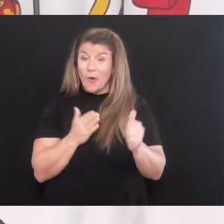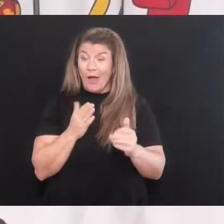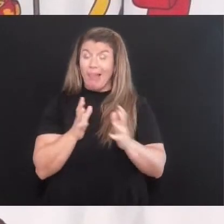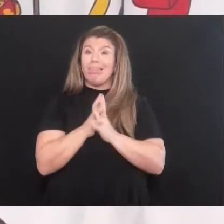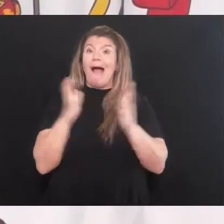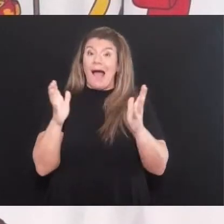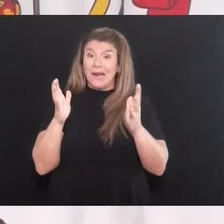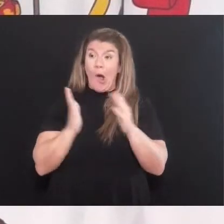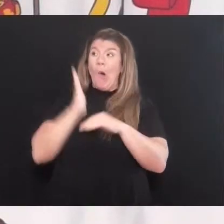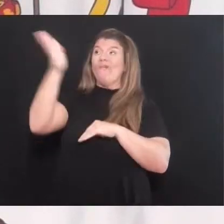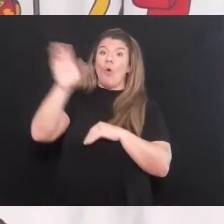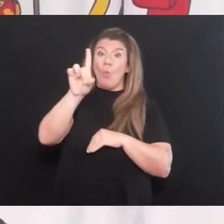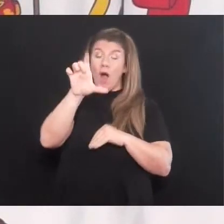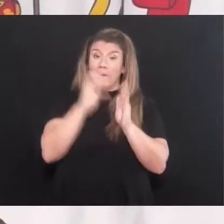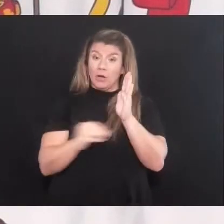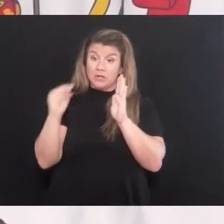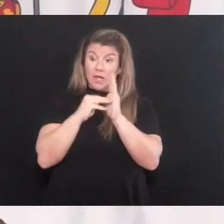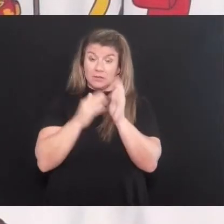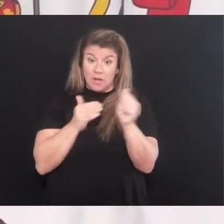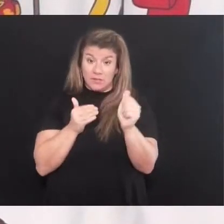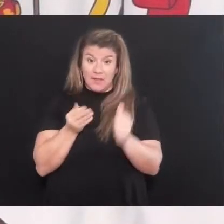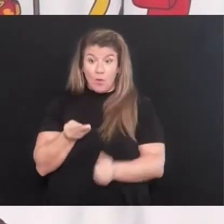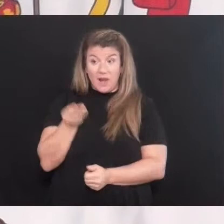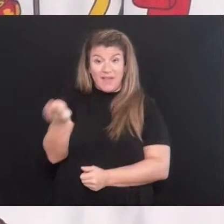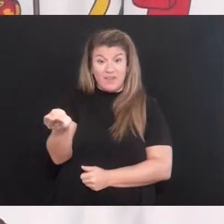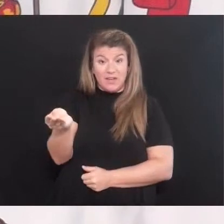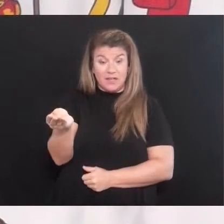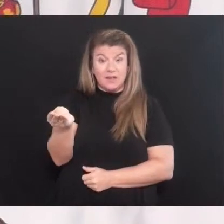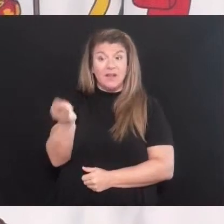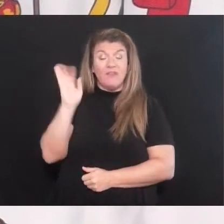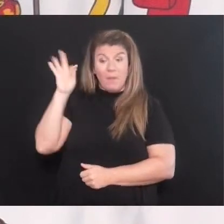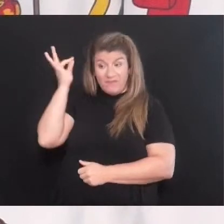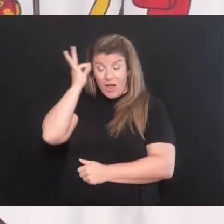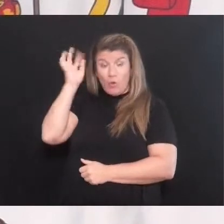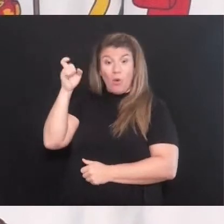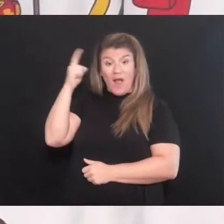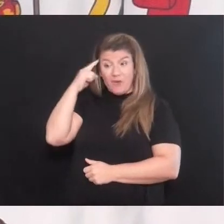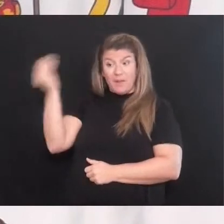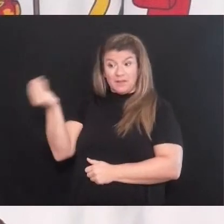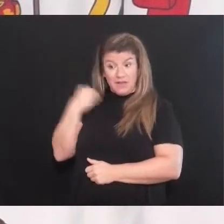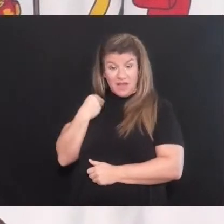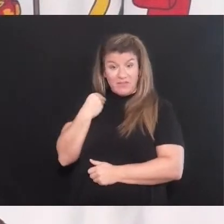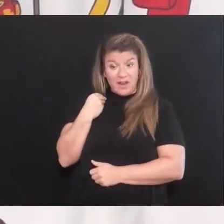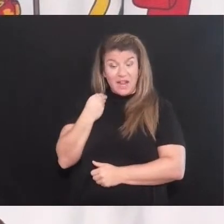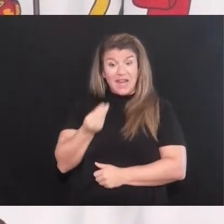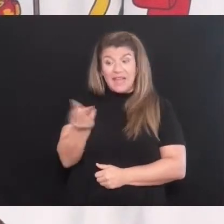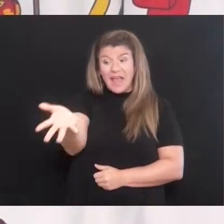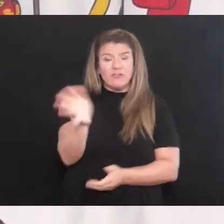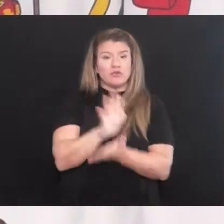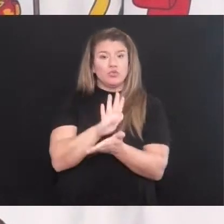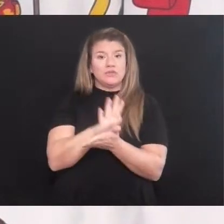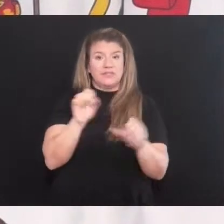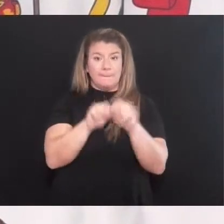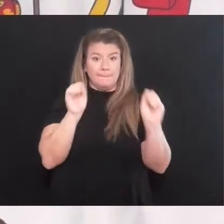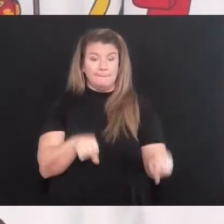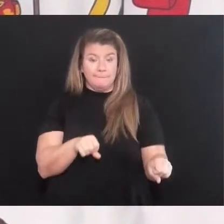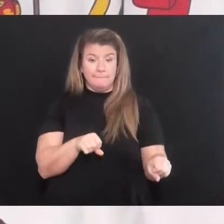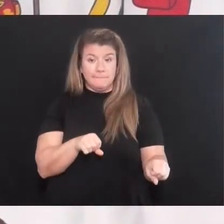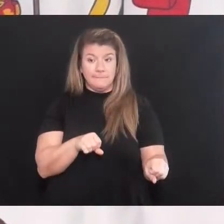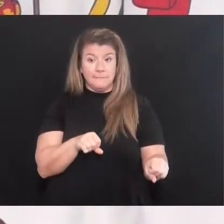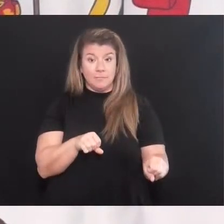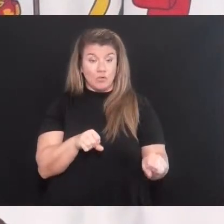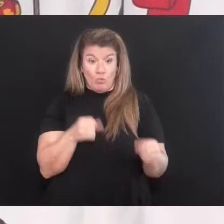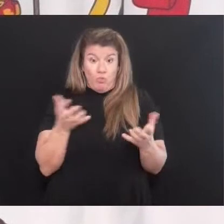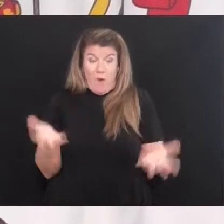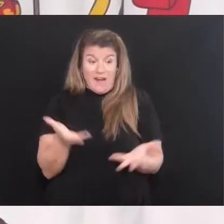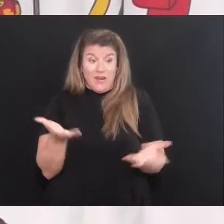of that, you know, that absolutely were given, you know, came from the federal government to our school systems and right here in West